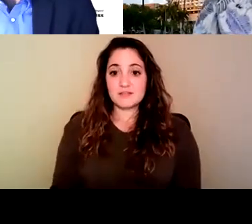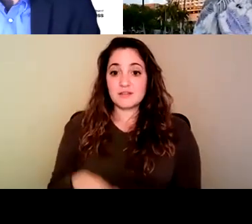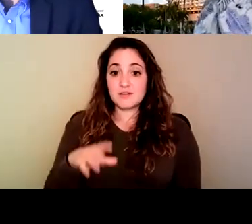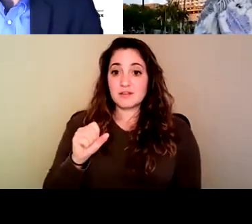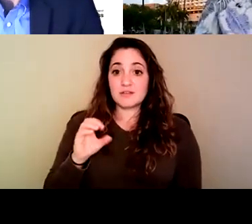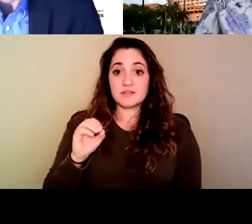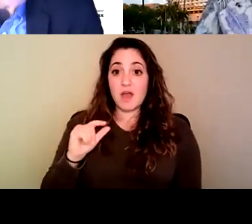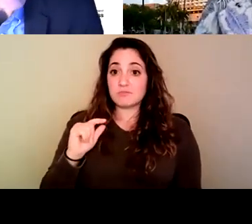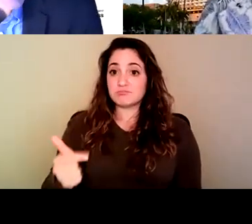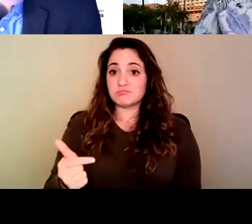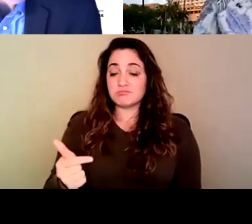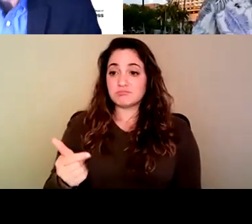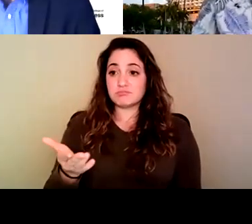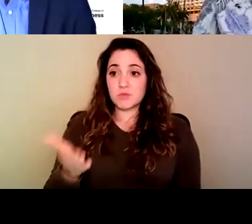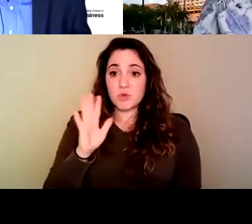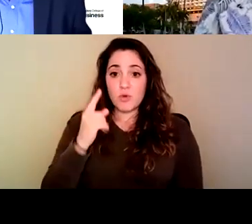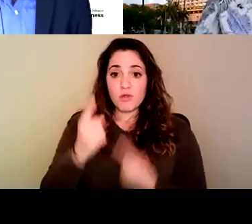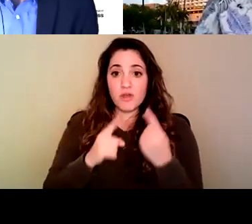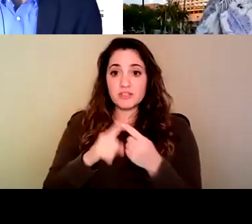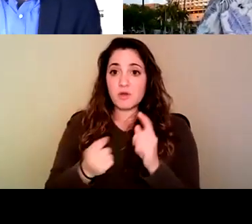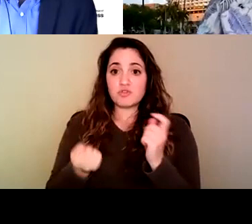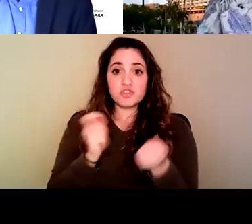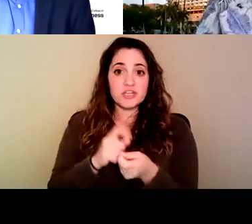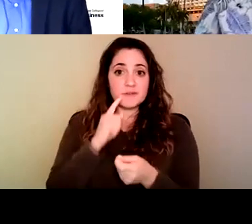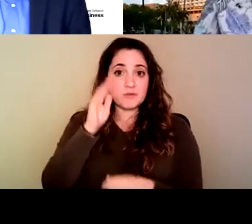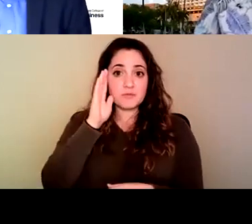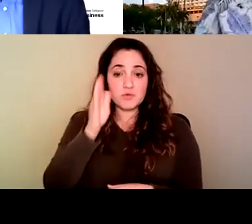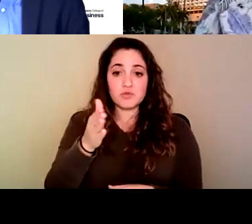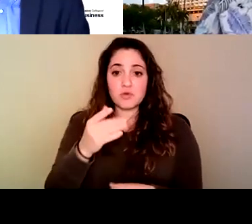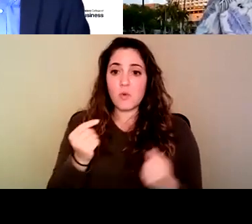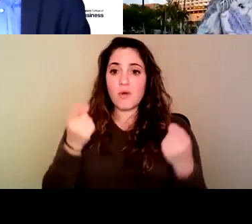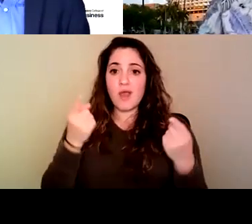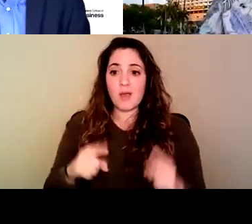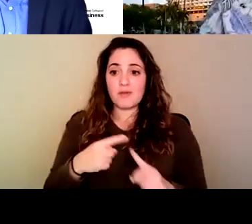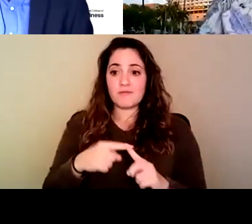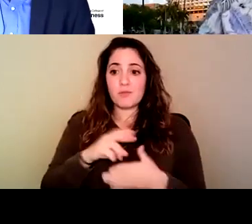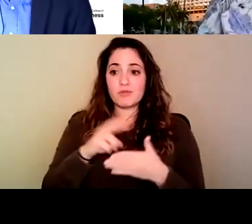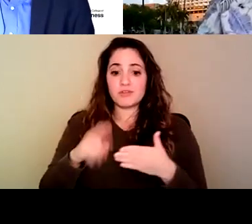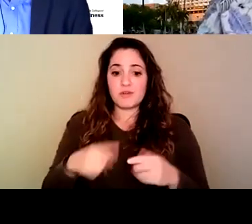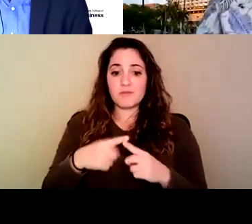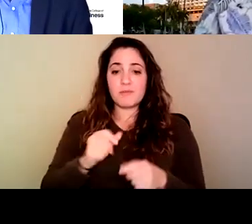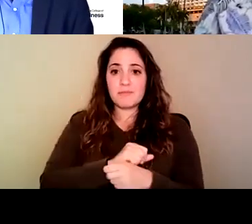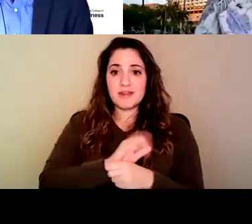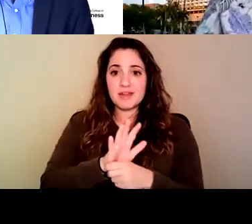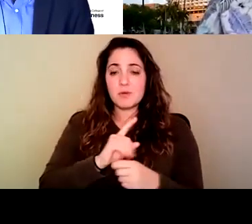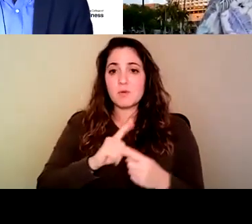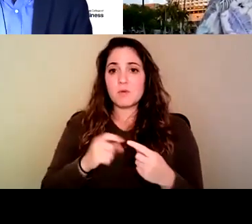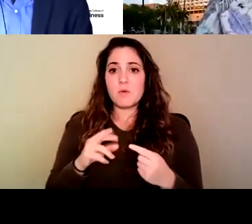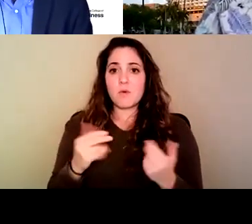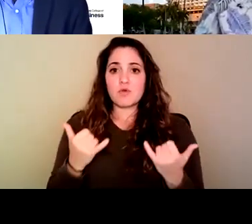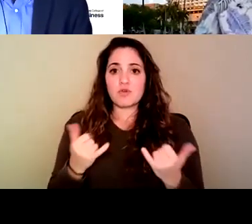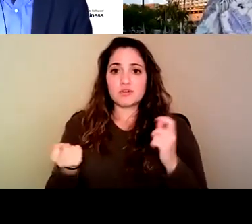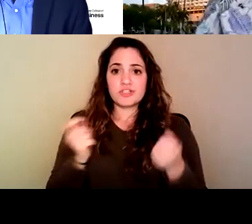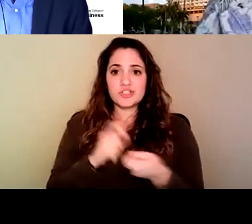with you. What are your thoughts on maybe some changes that you see happening as a result of the pandemic, or some of the current changes